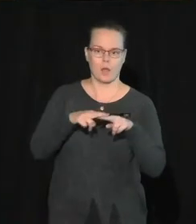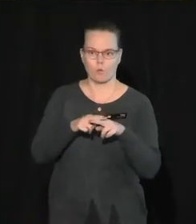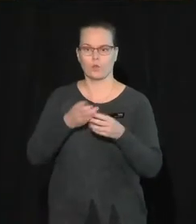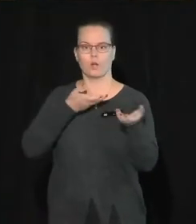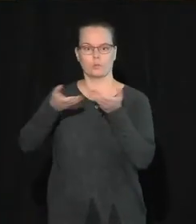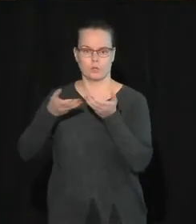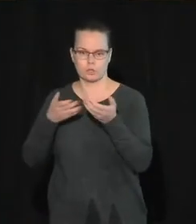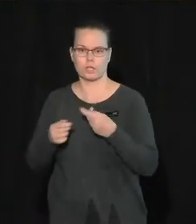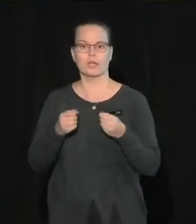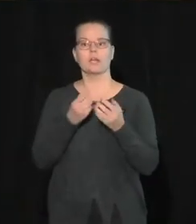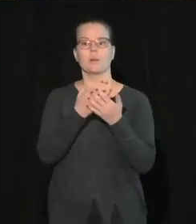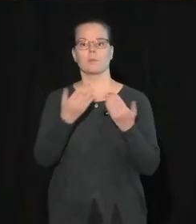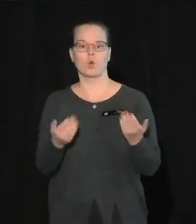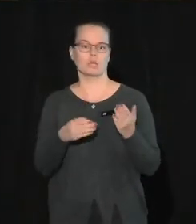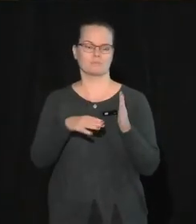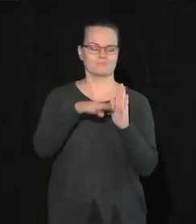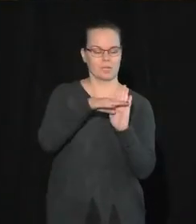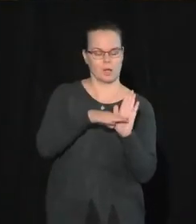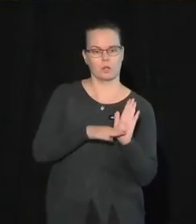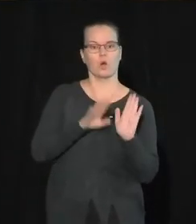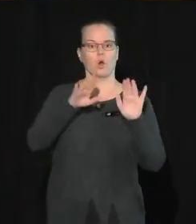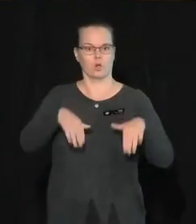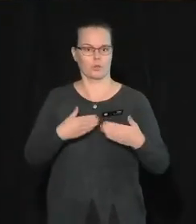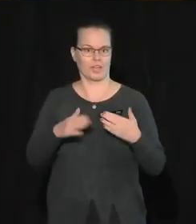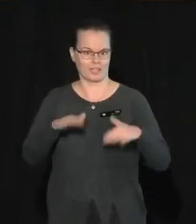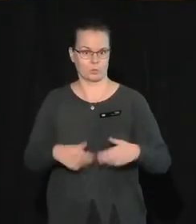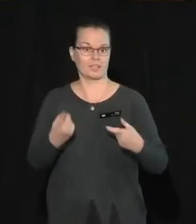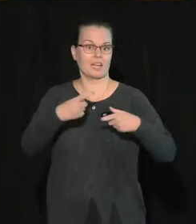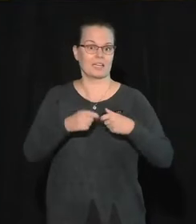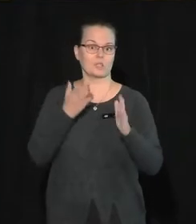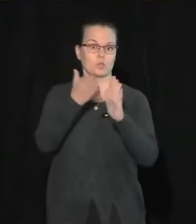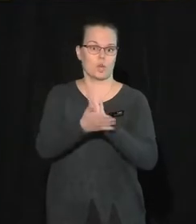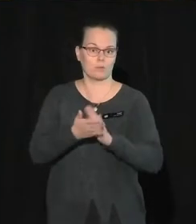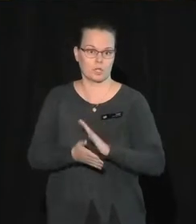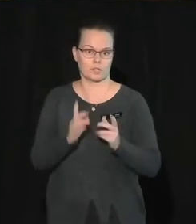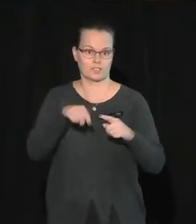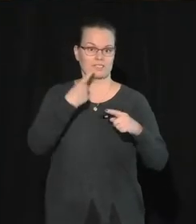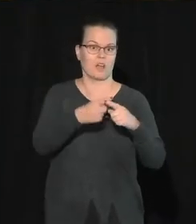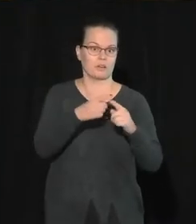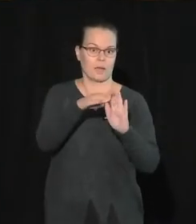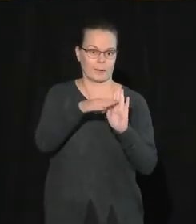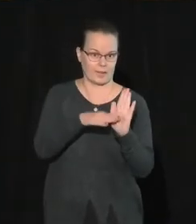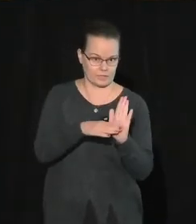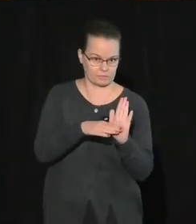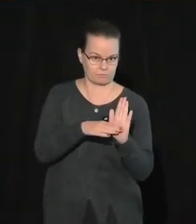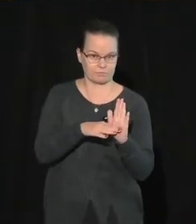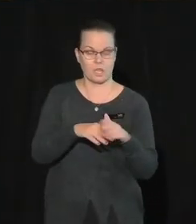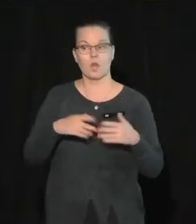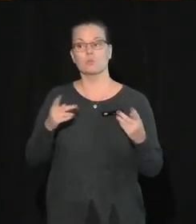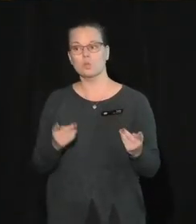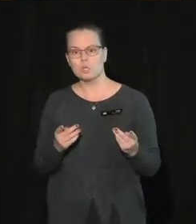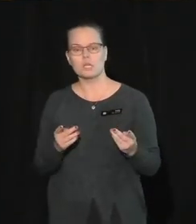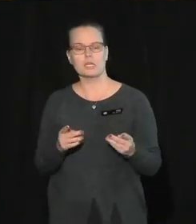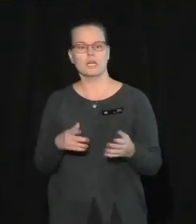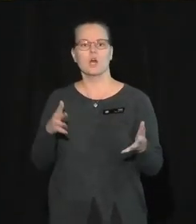couple of mandates being issued to develop accessibility standards. Nevertheless, it was clear